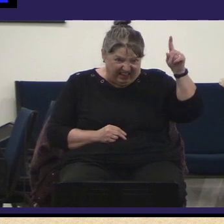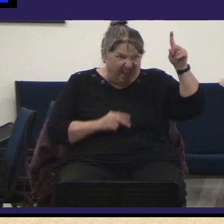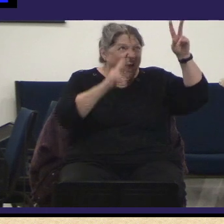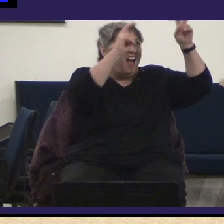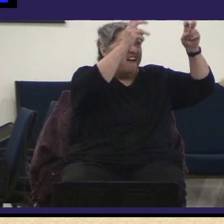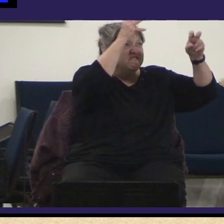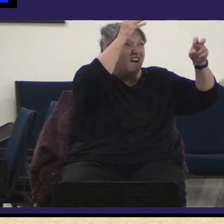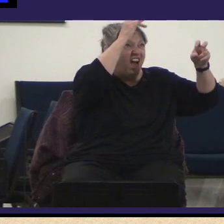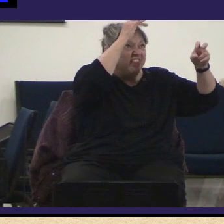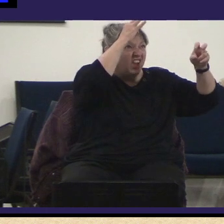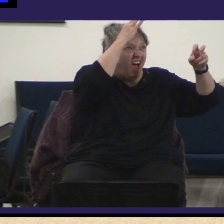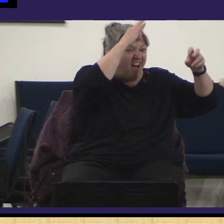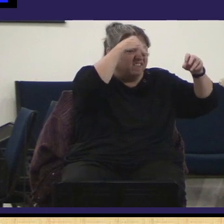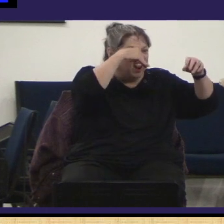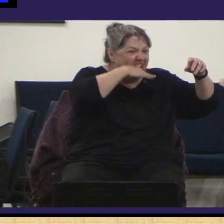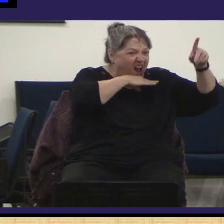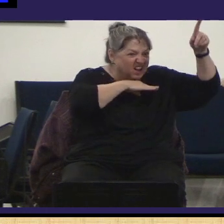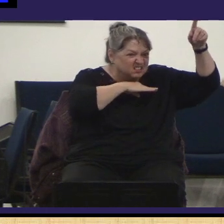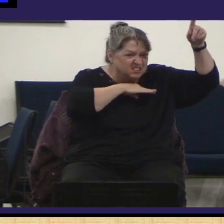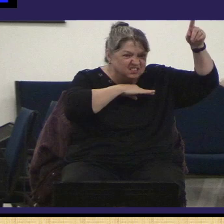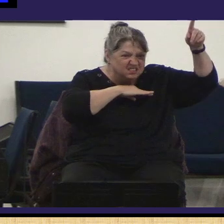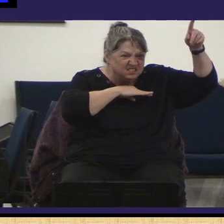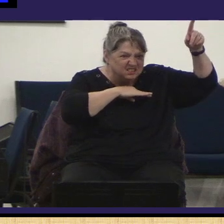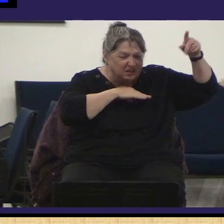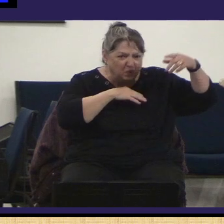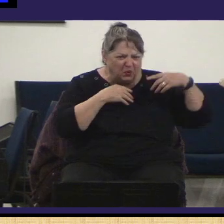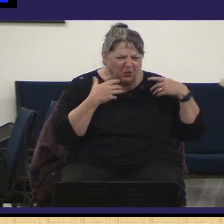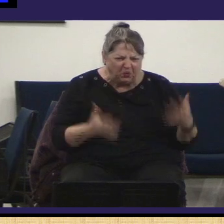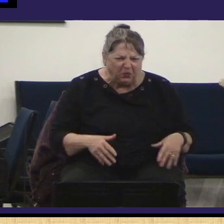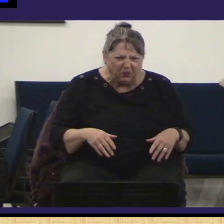Let's notice the second piece of the armor, second part